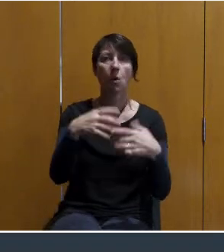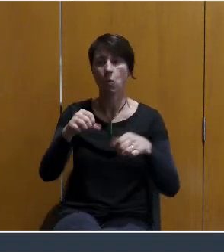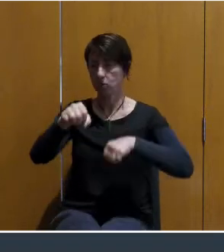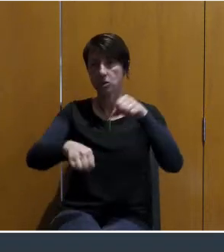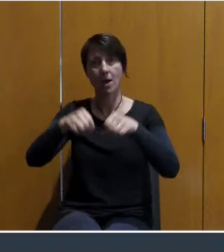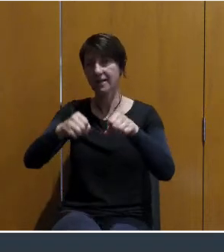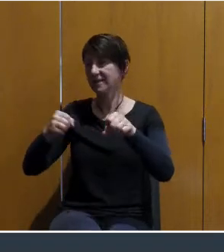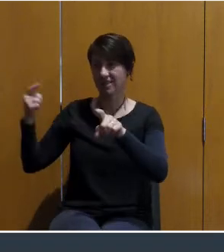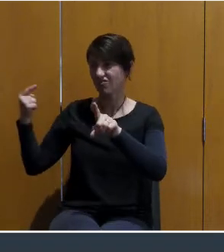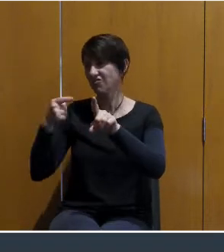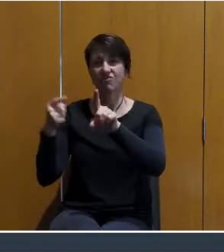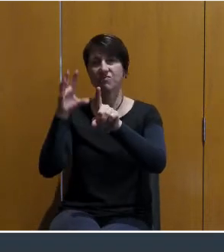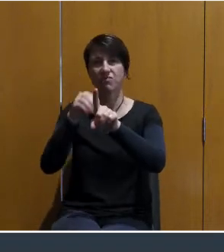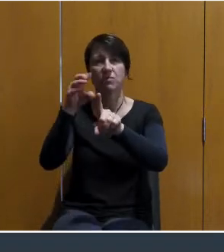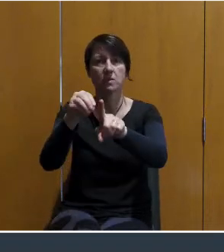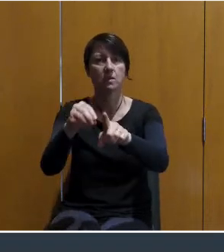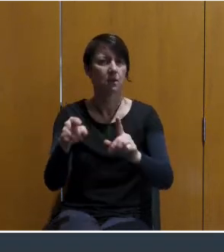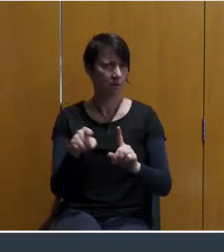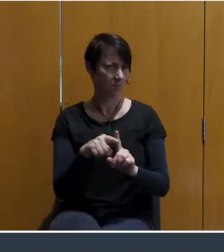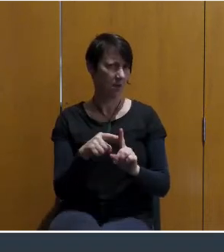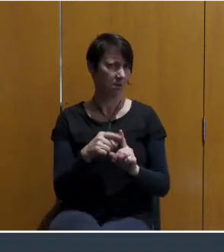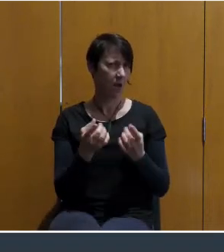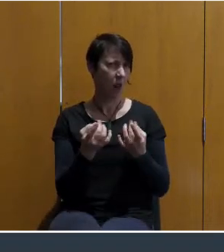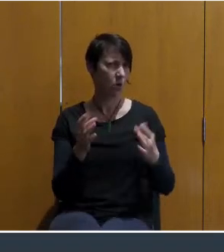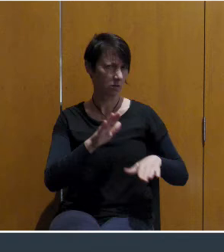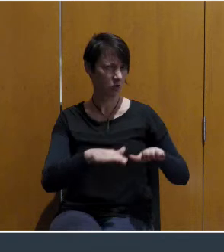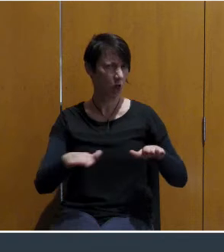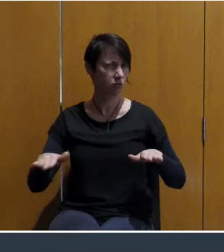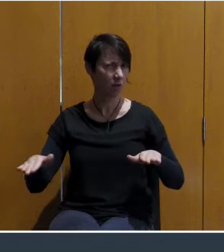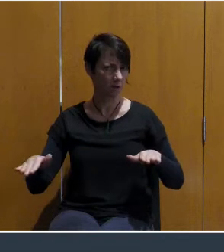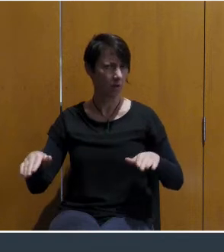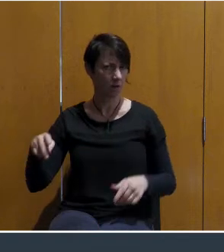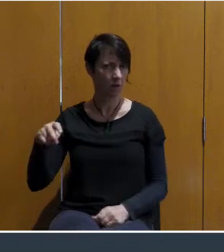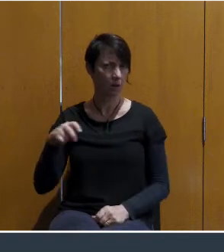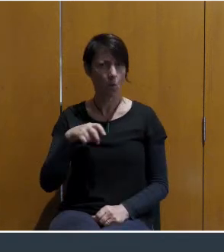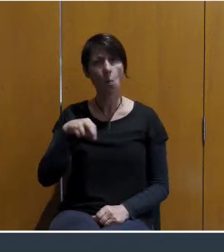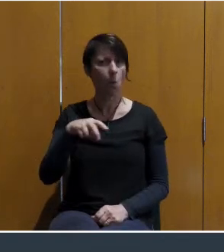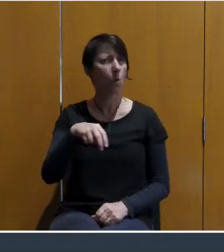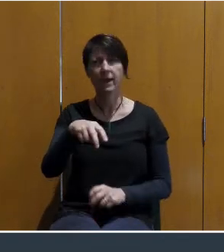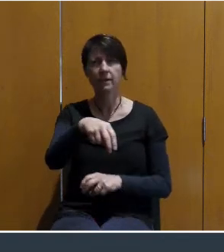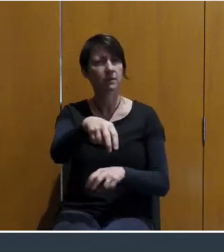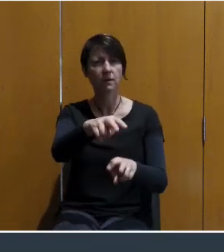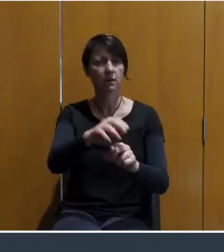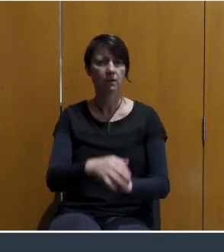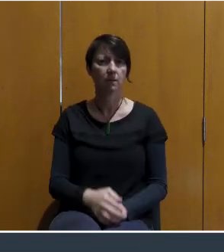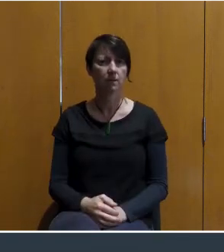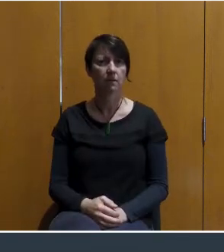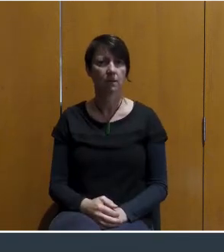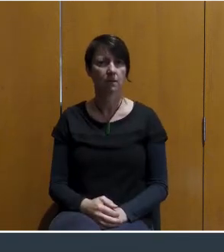there's lots of children walk on the pathway. I noticed that most of the on-lead, all the on-lead areas are,